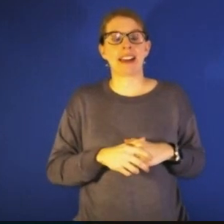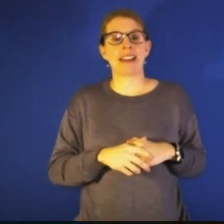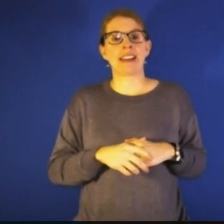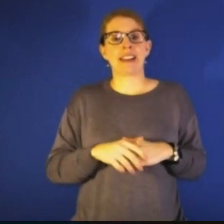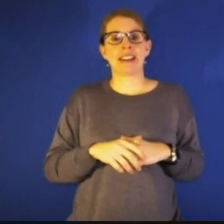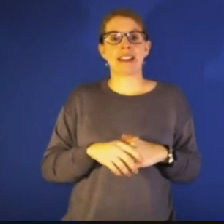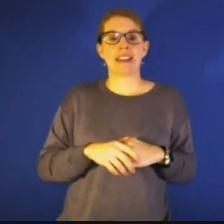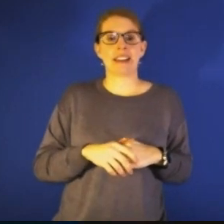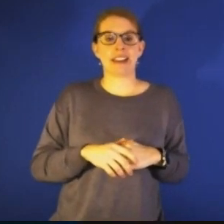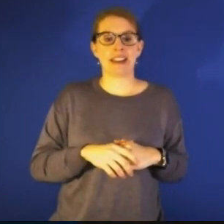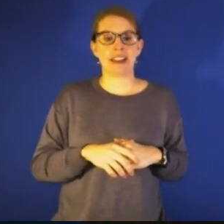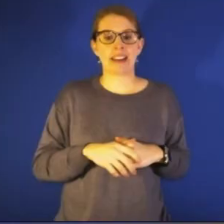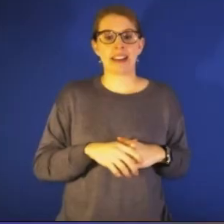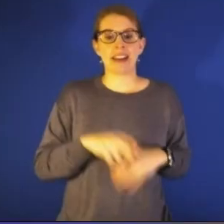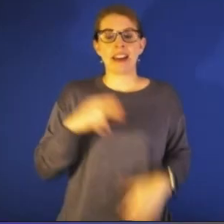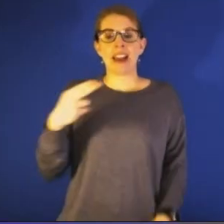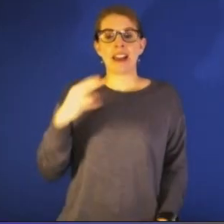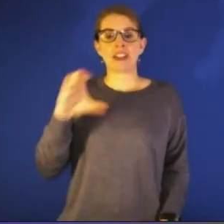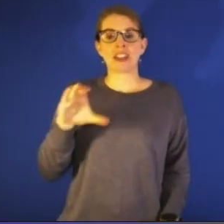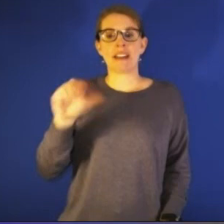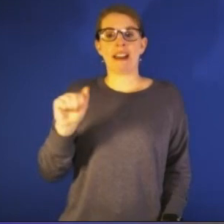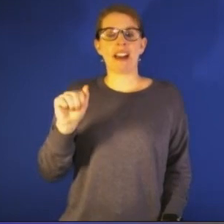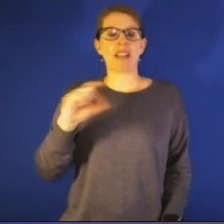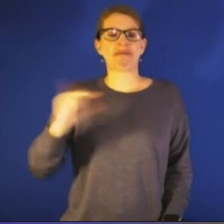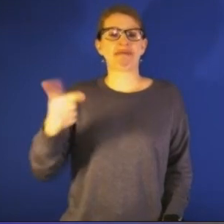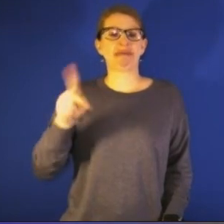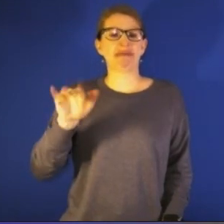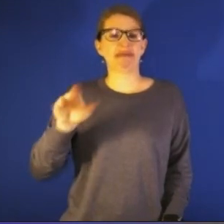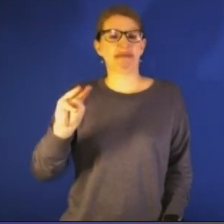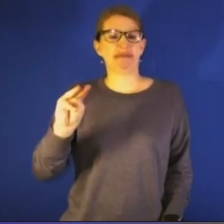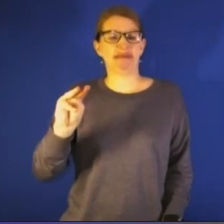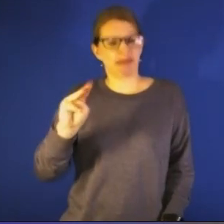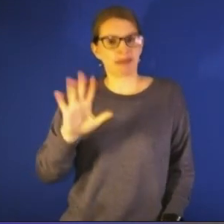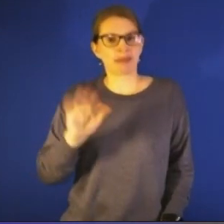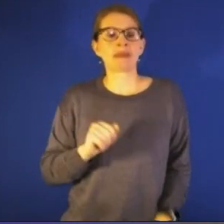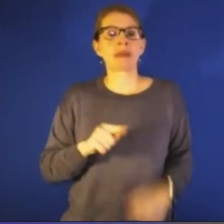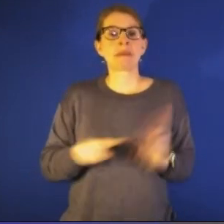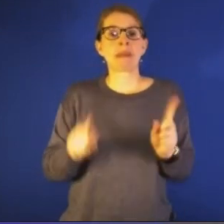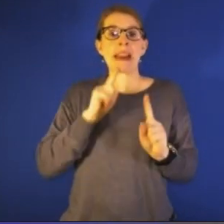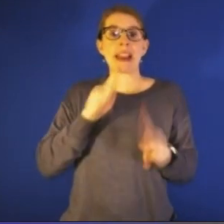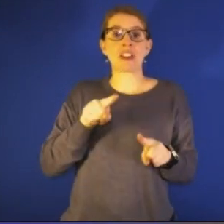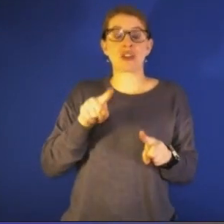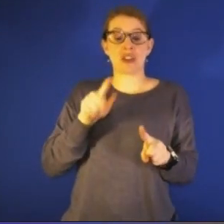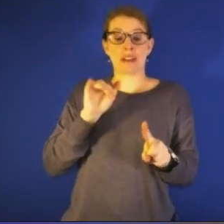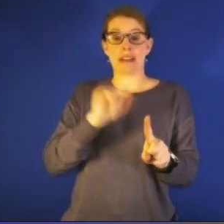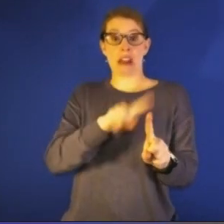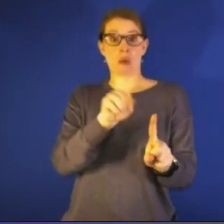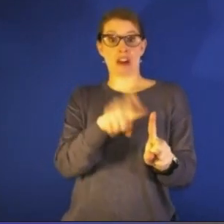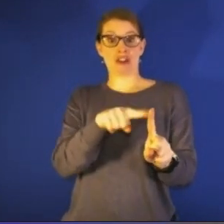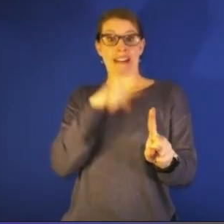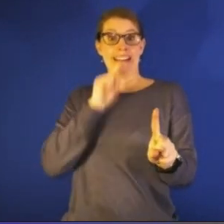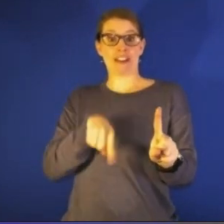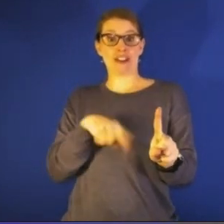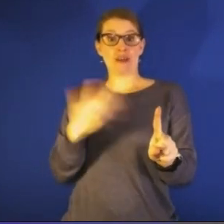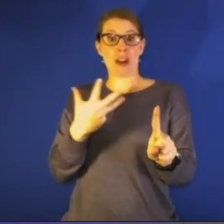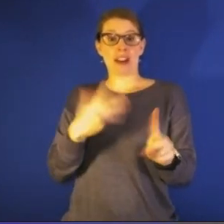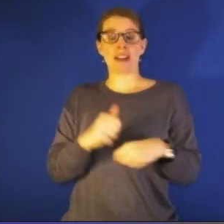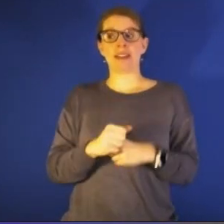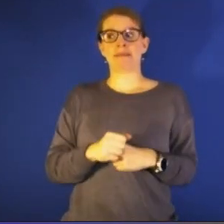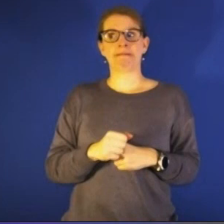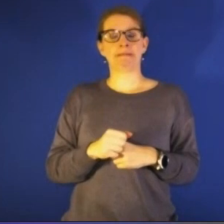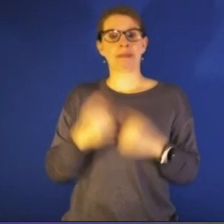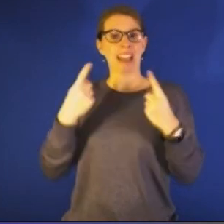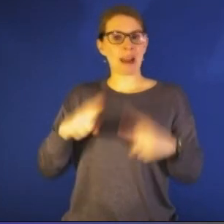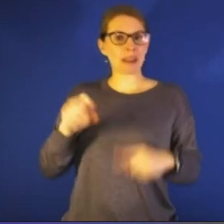HCA has a lot of hospitals in Missouri. We just have a little bit of a presence, but the answer to the question really is, I think what you're seeing out in St. Louis